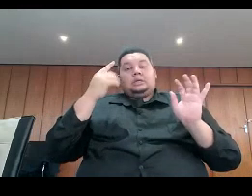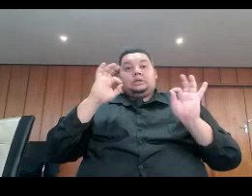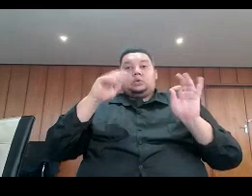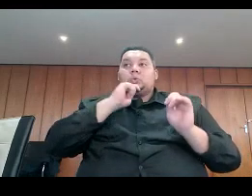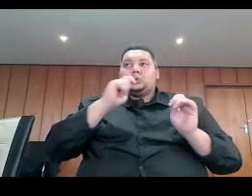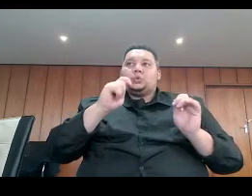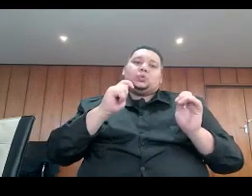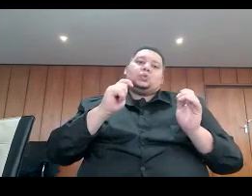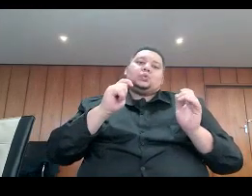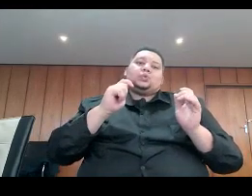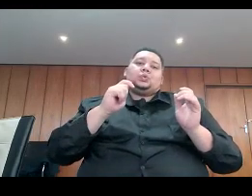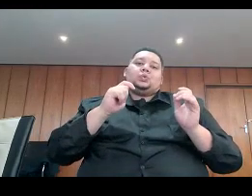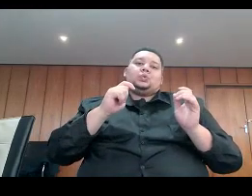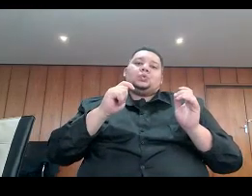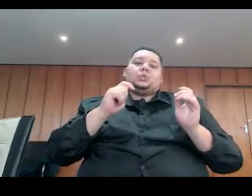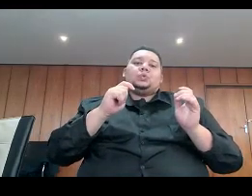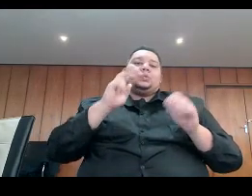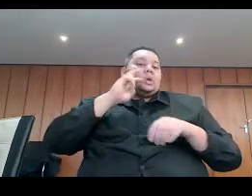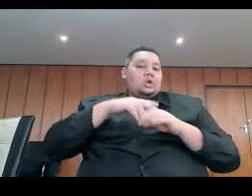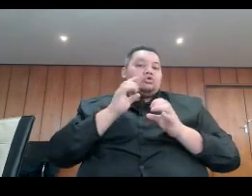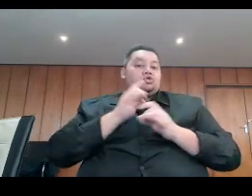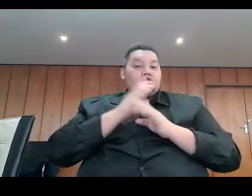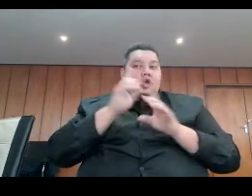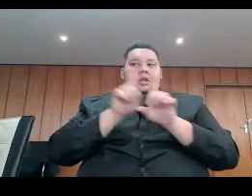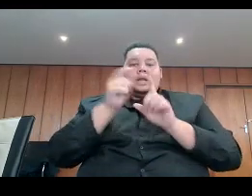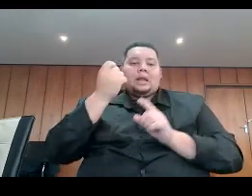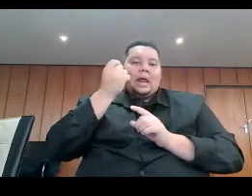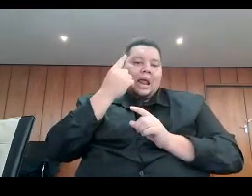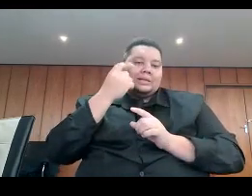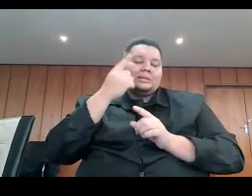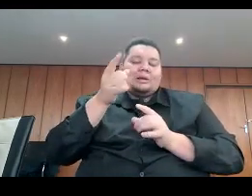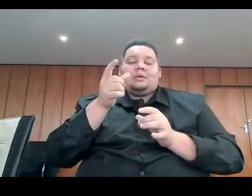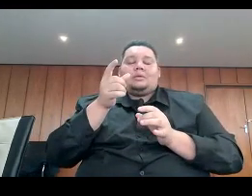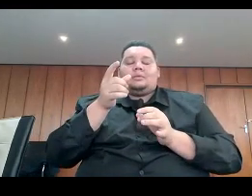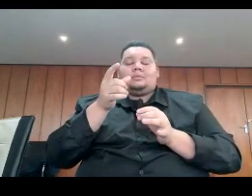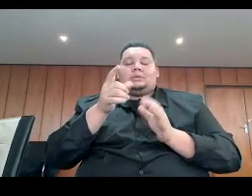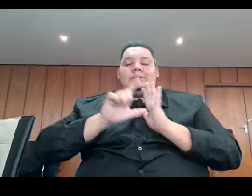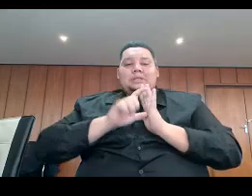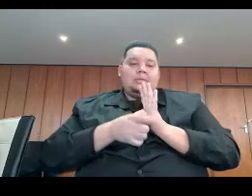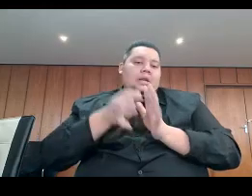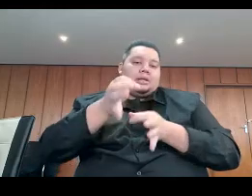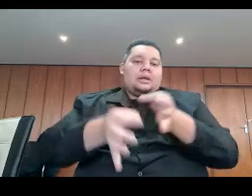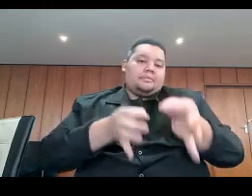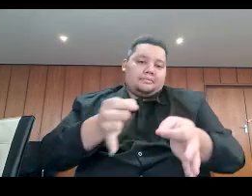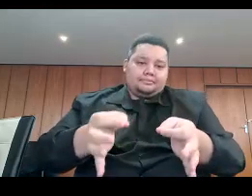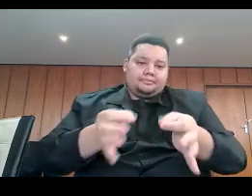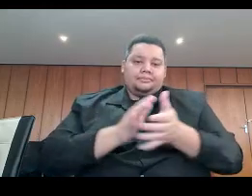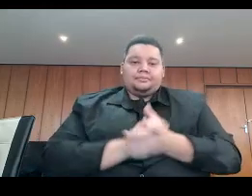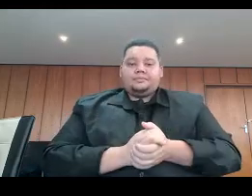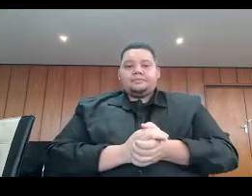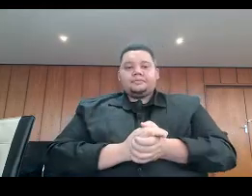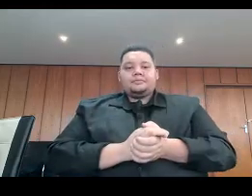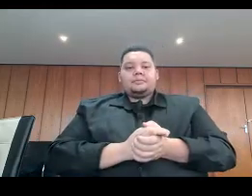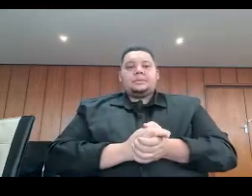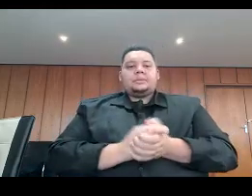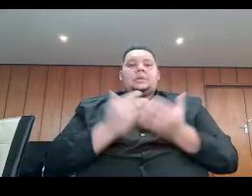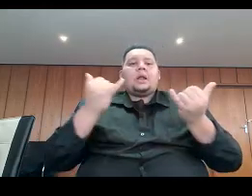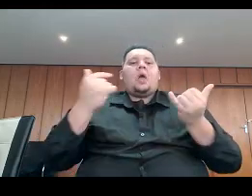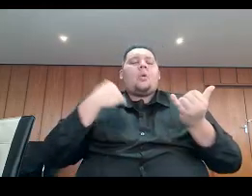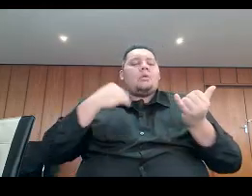we could start with understanding disabilities. But when we think about health